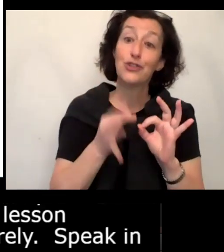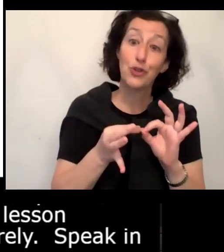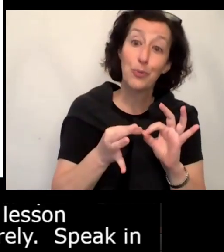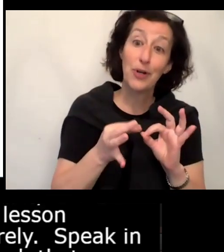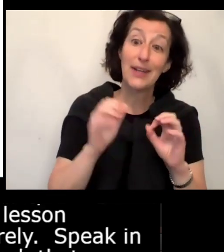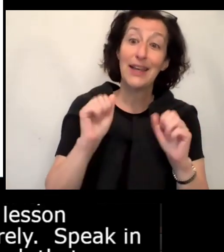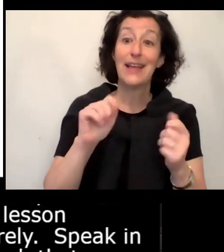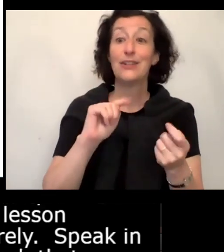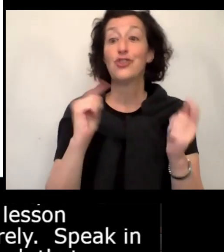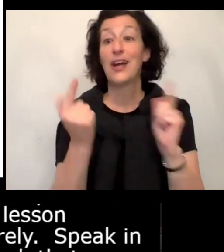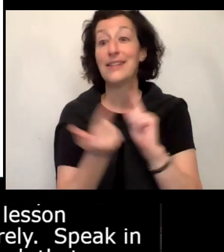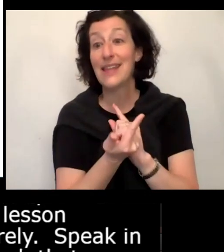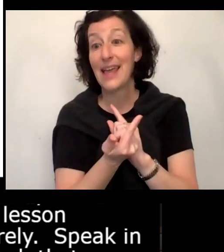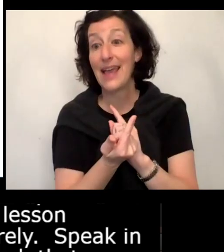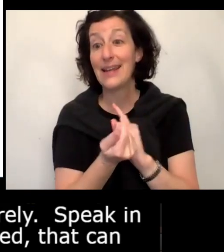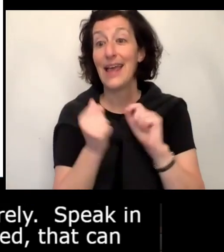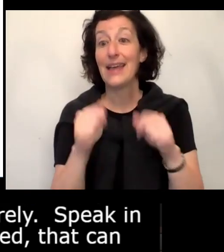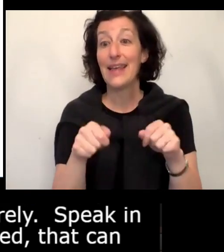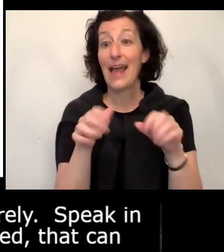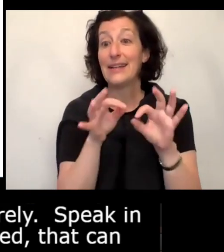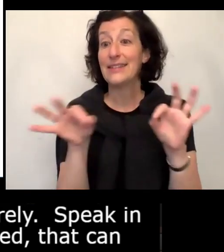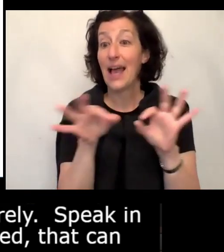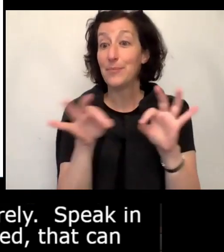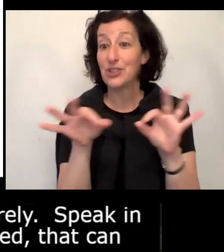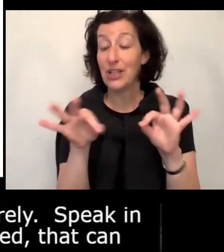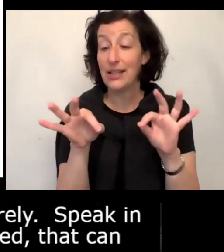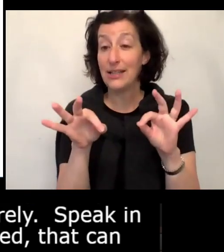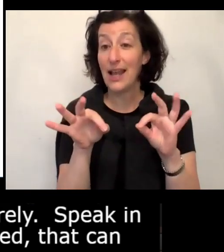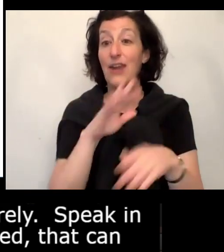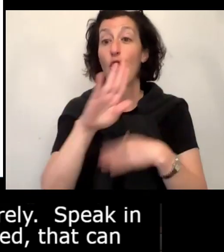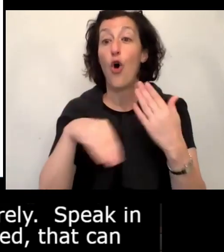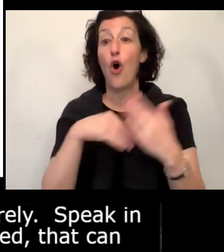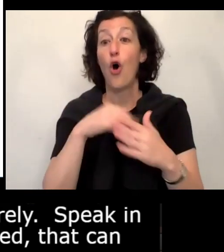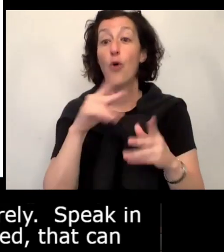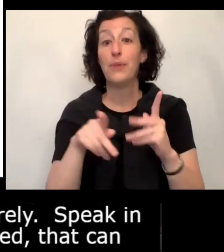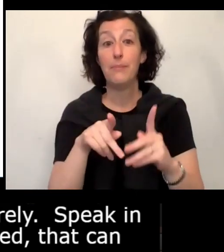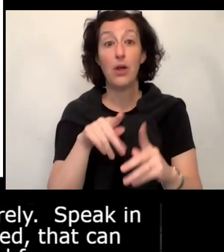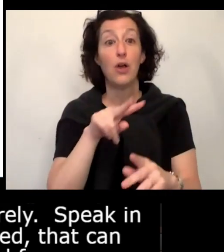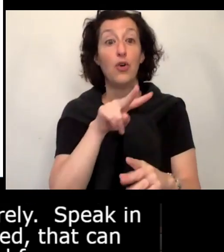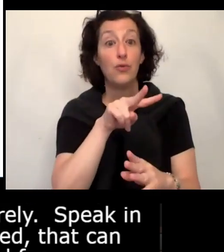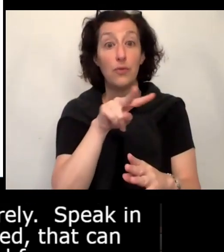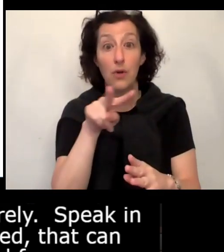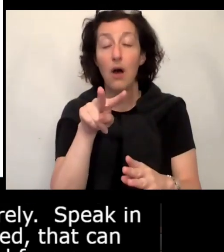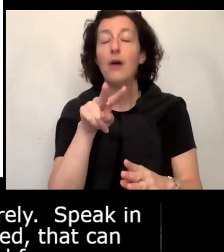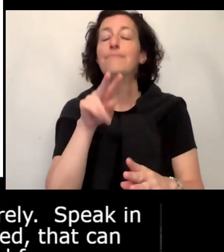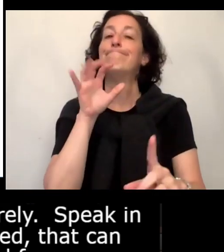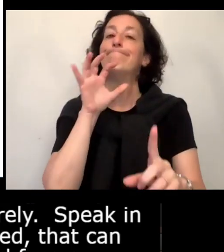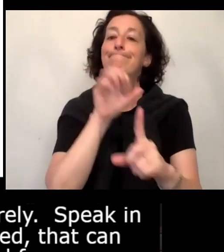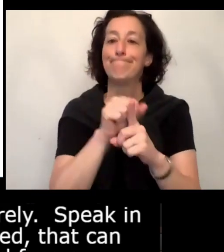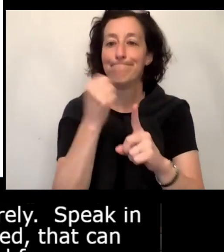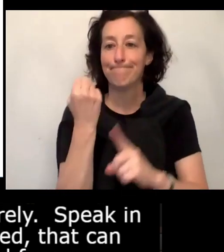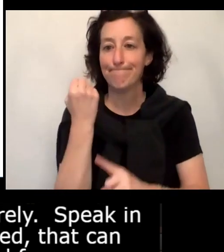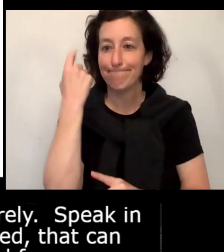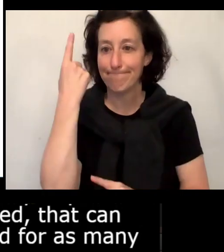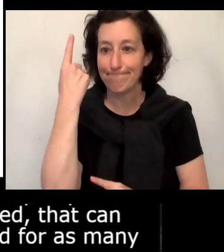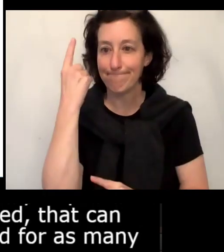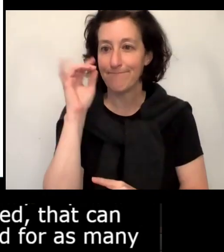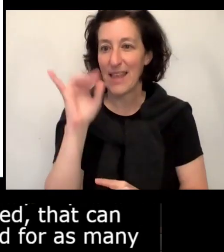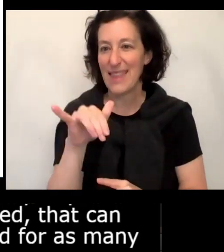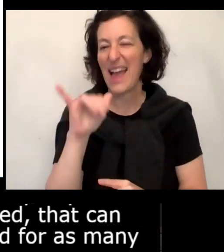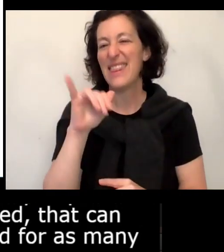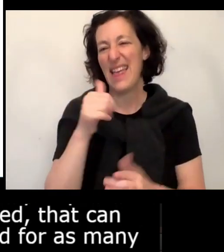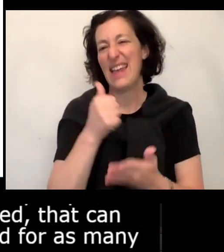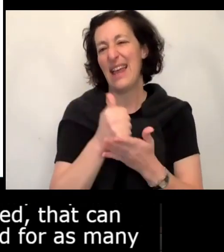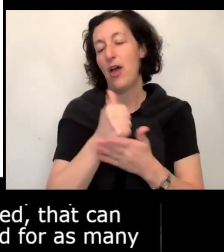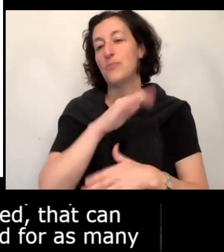be captioned and captured for as many different forms of accessibility as